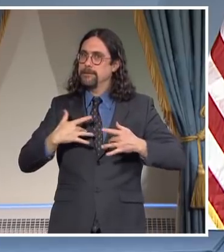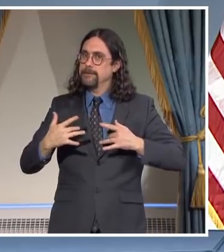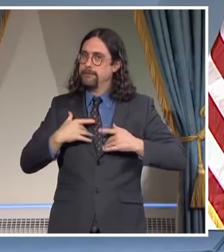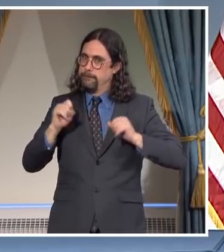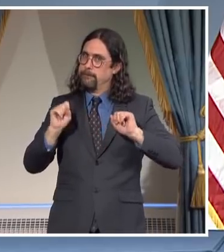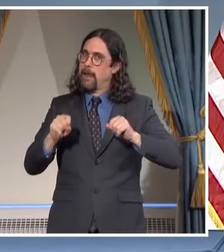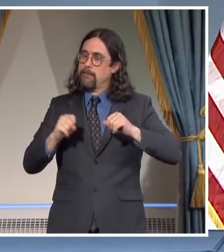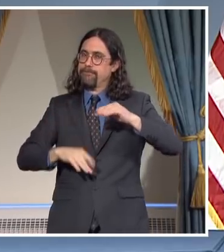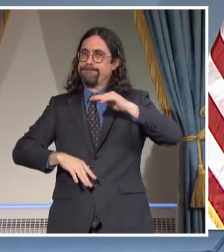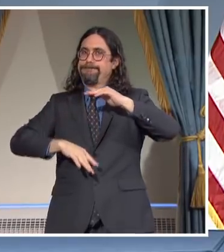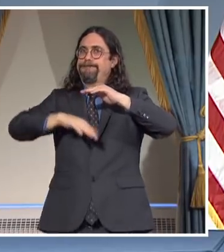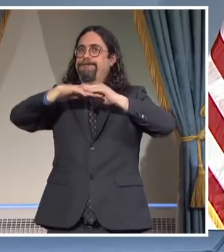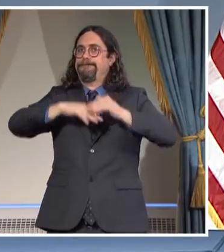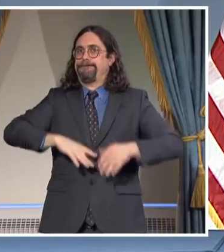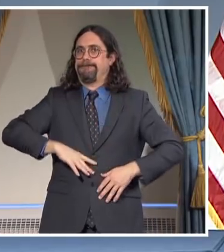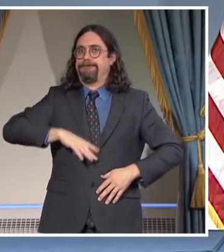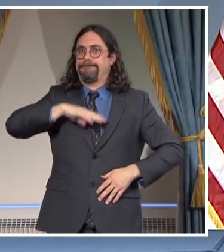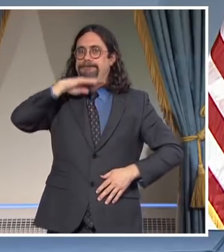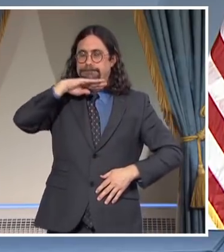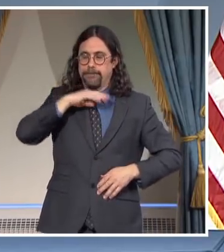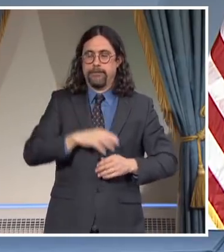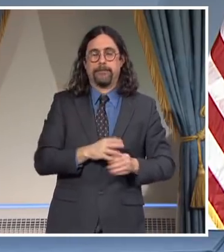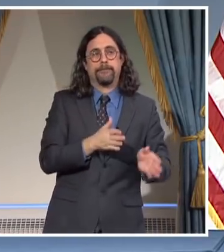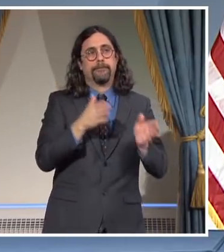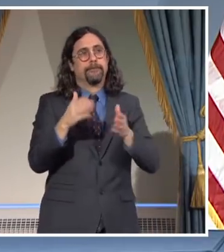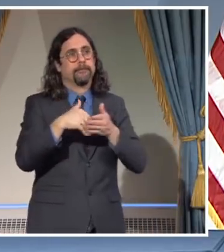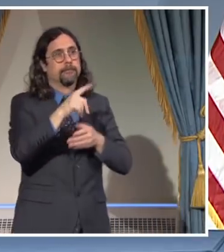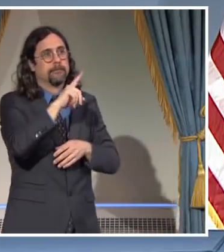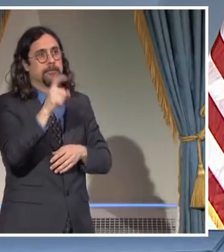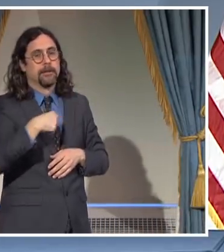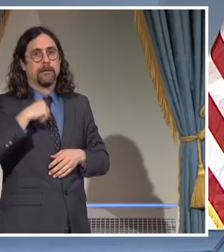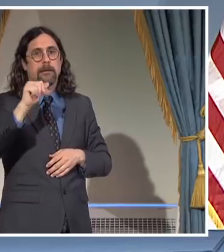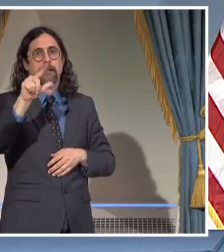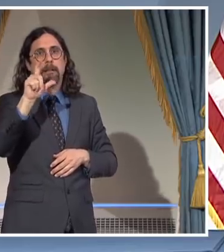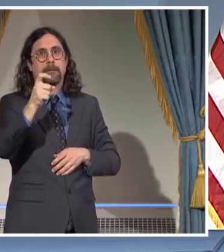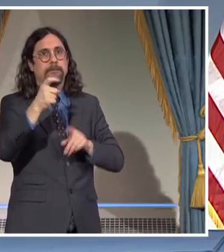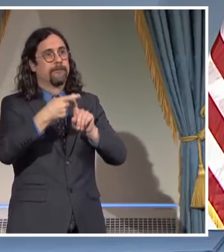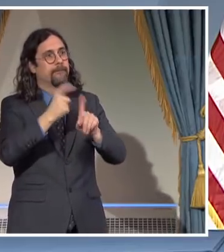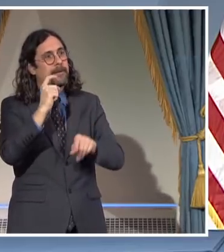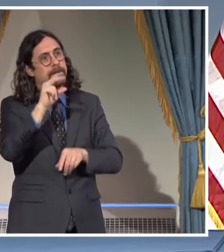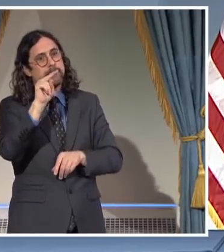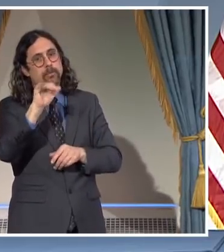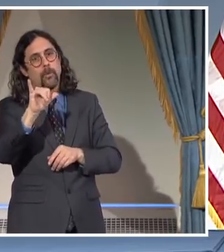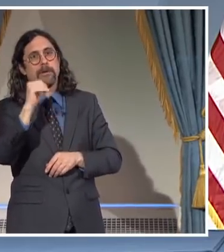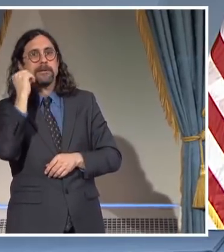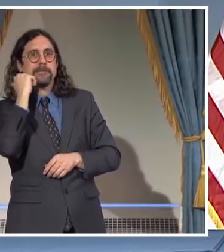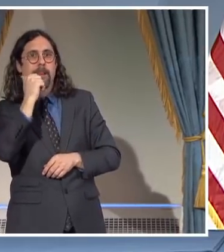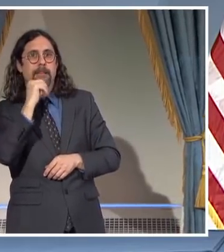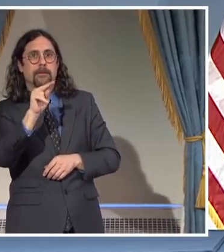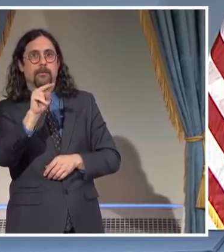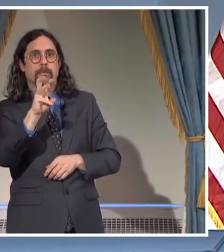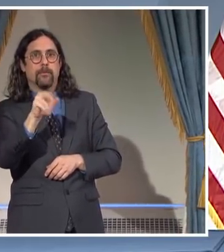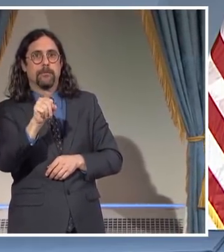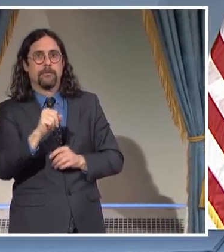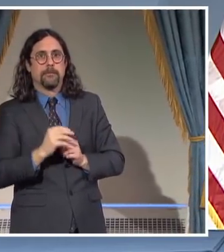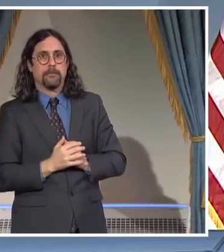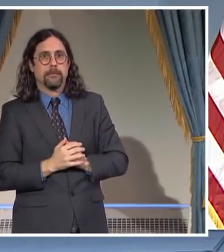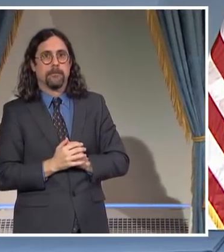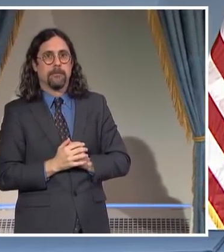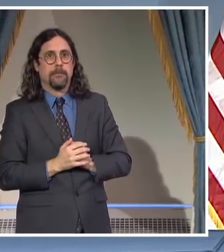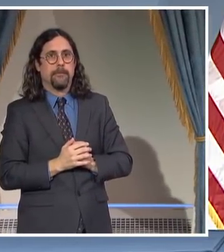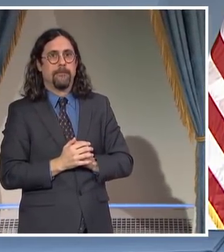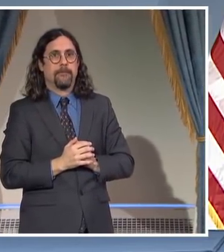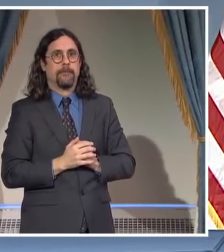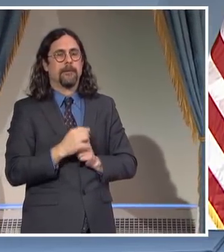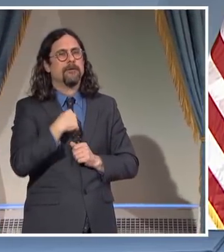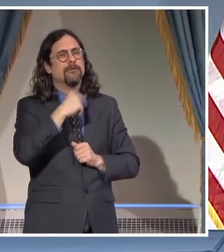about Rikers Island, and thank you for taking my question. Legal Aid just sent out a